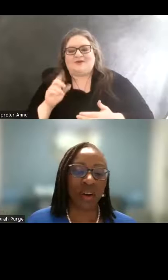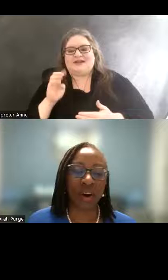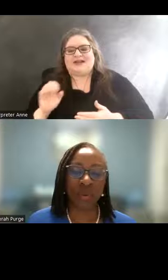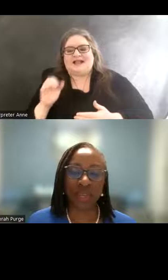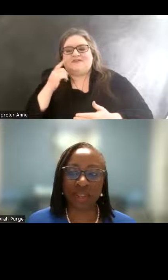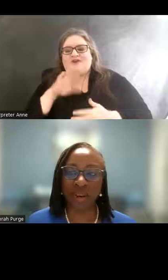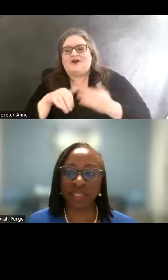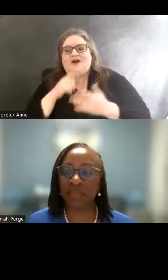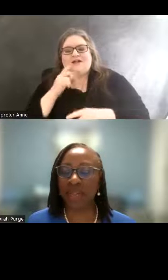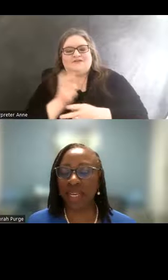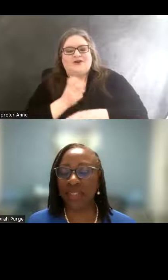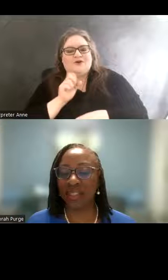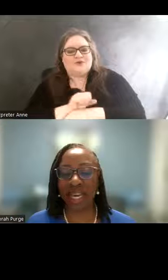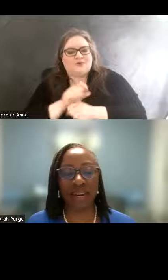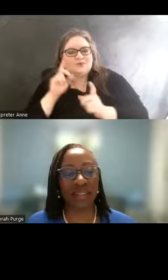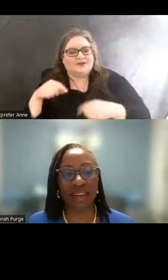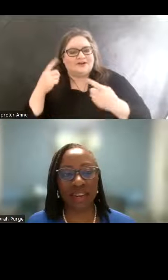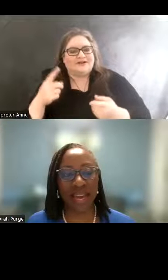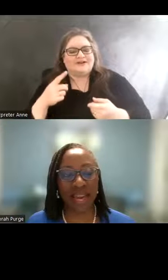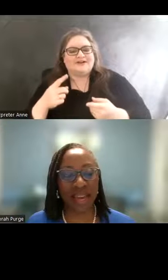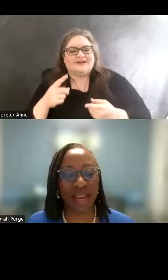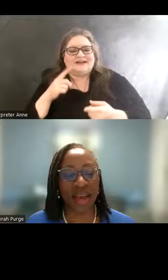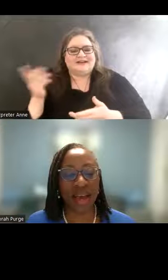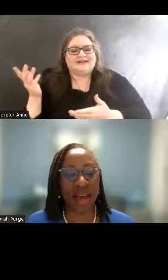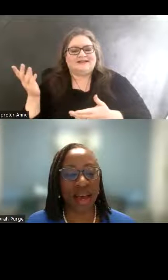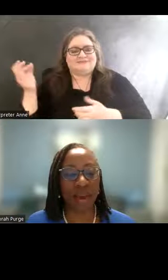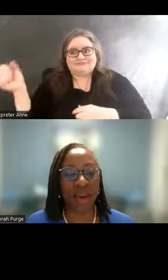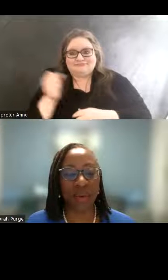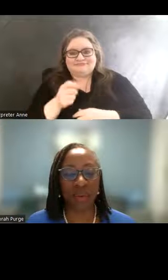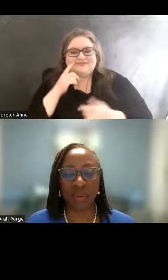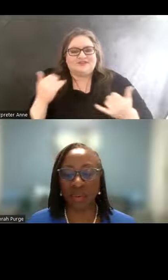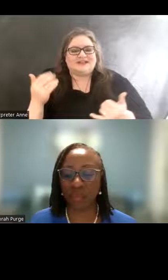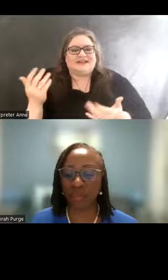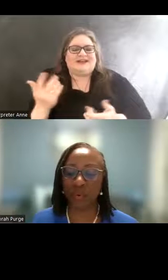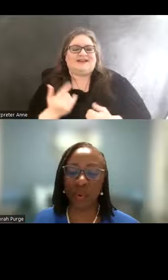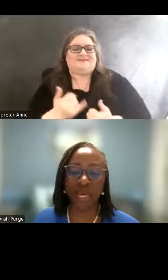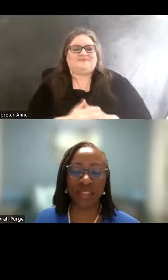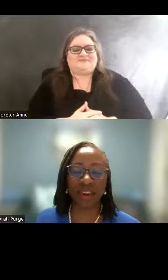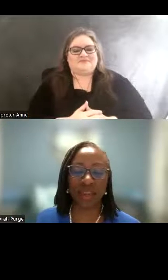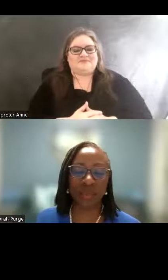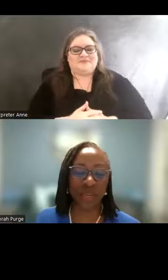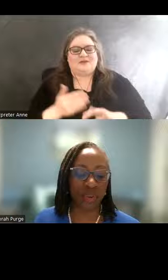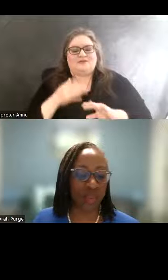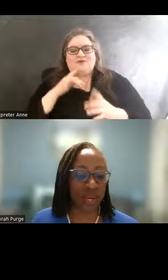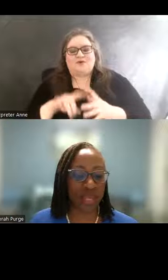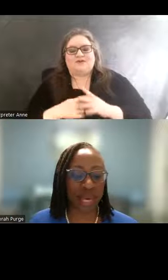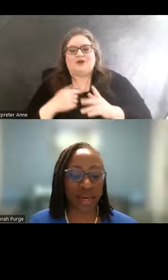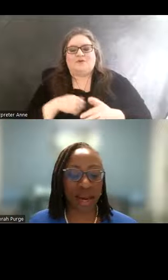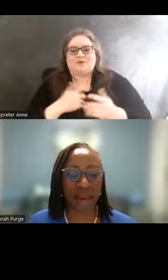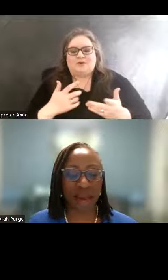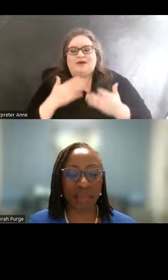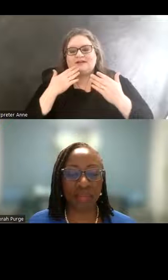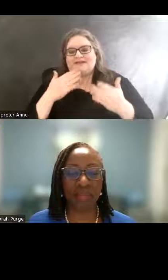all the hard work that you guys have put into getting us here today. I Before we get started, we do want to